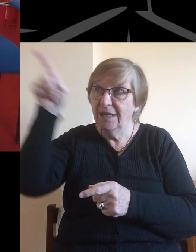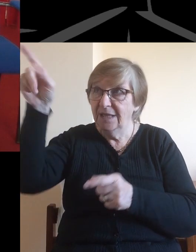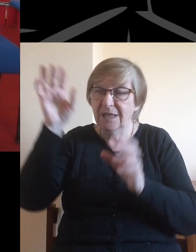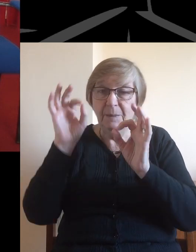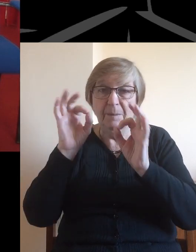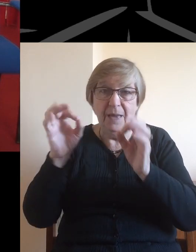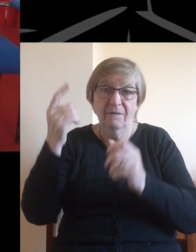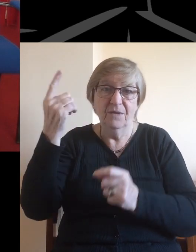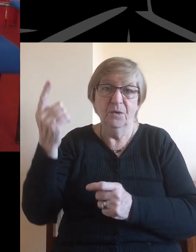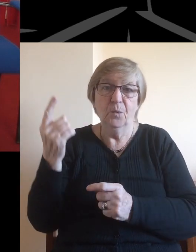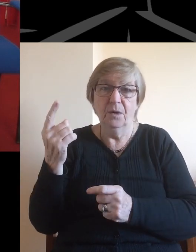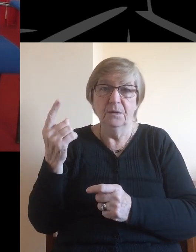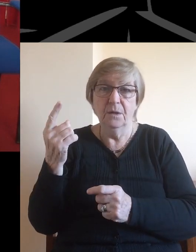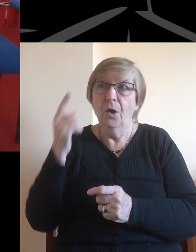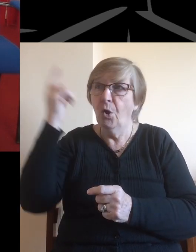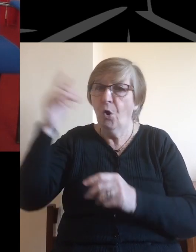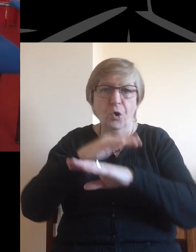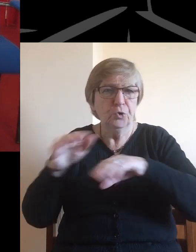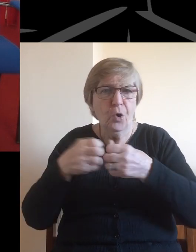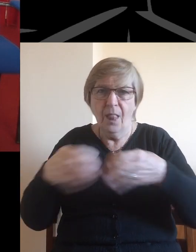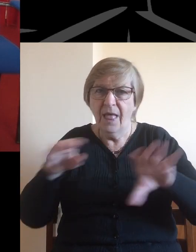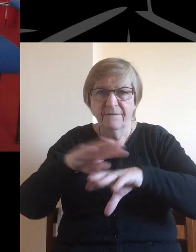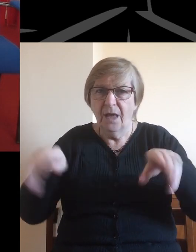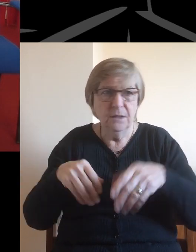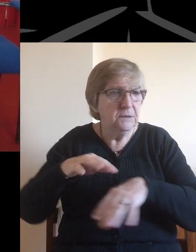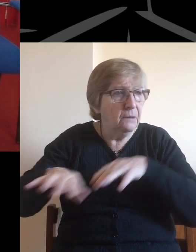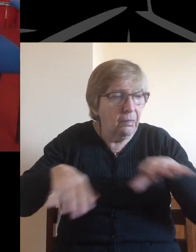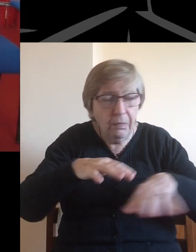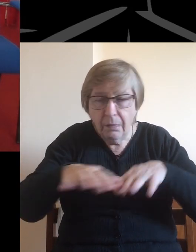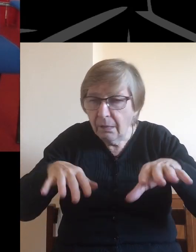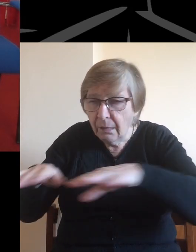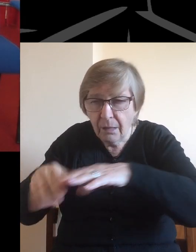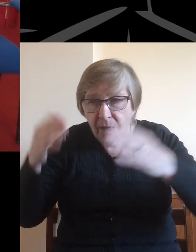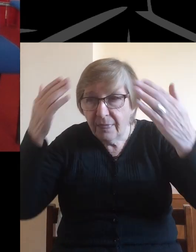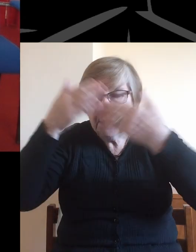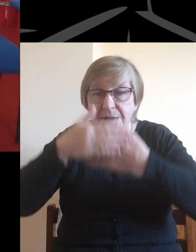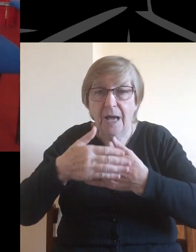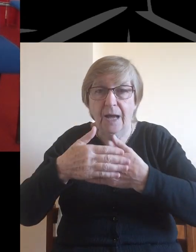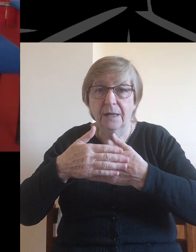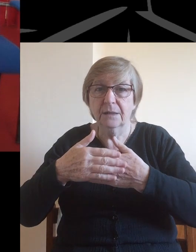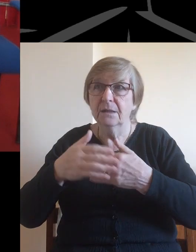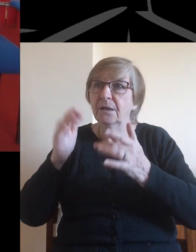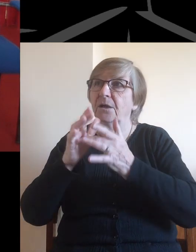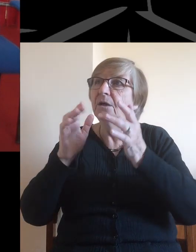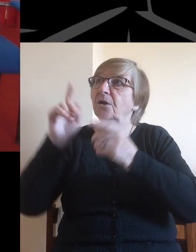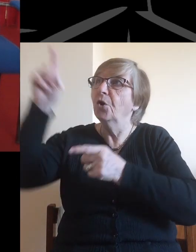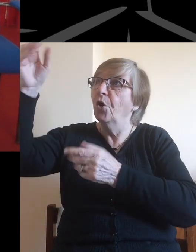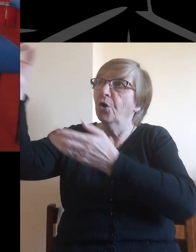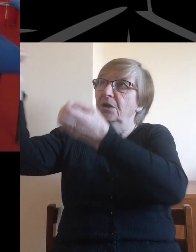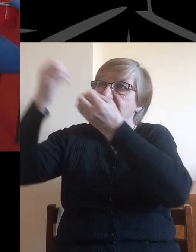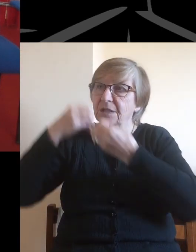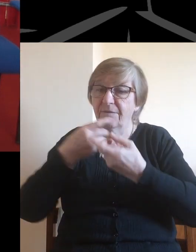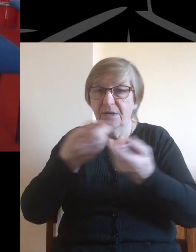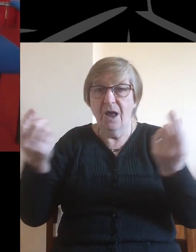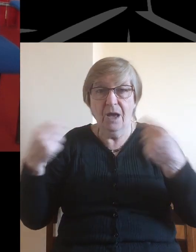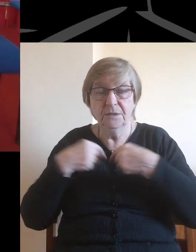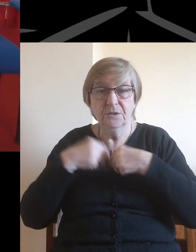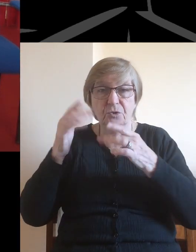For God has not left us scrambling around in the dark. He has shone his light into the world.